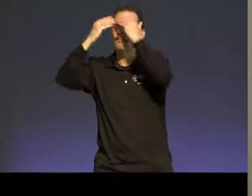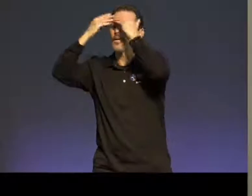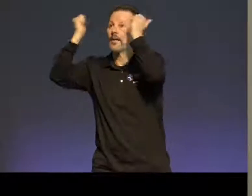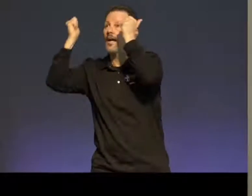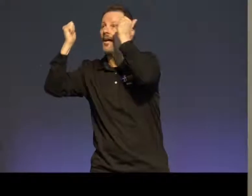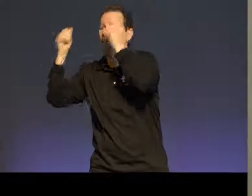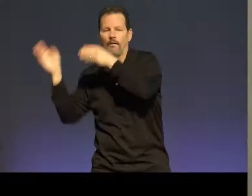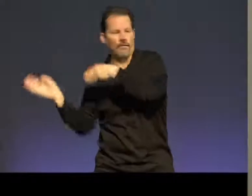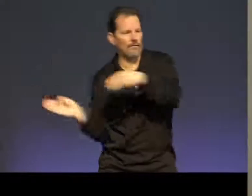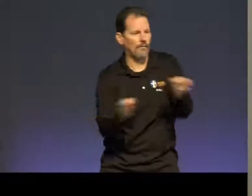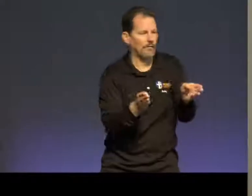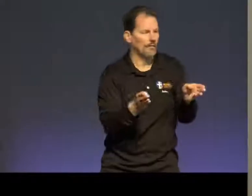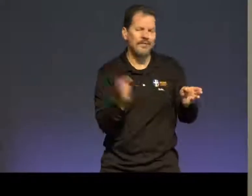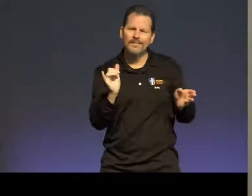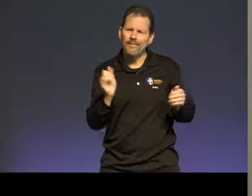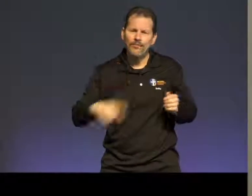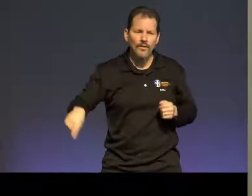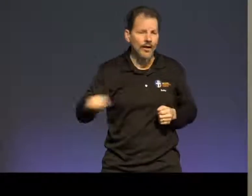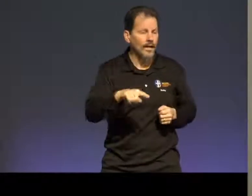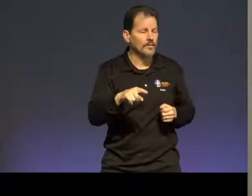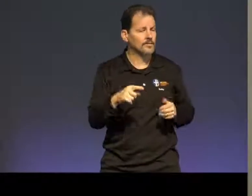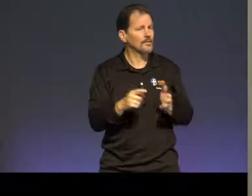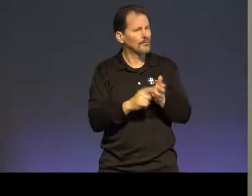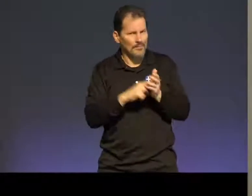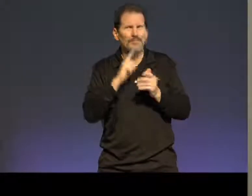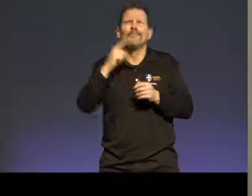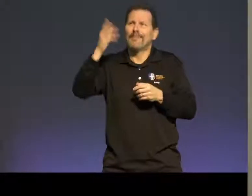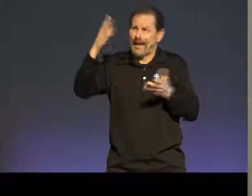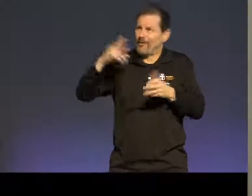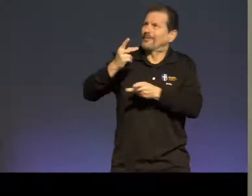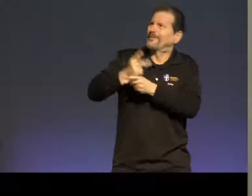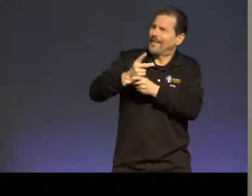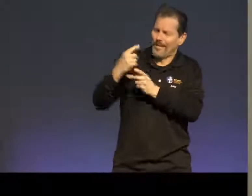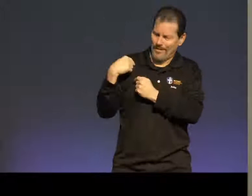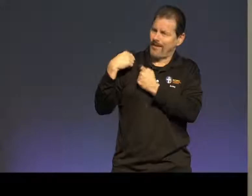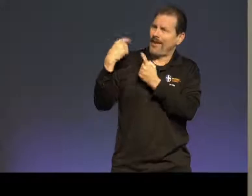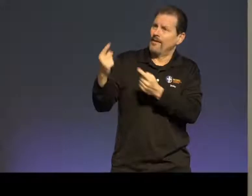me, some friends have left me, some people don't agree with me, when we can say those